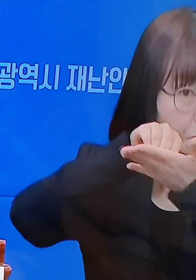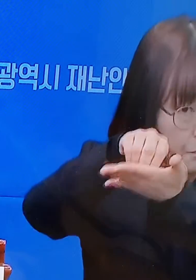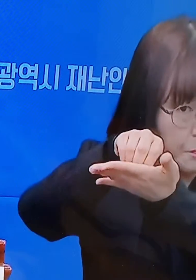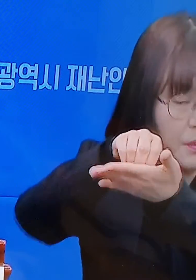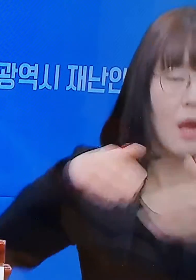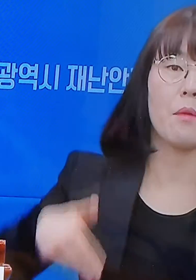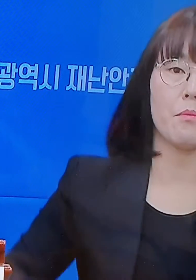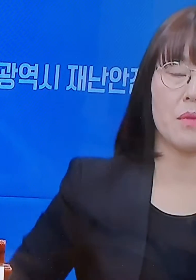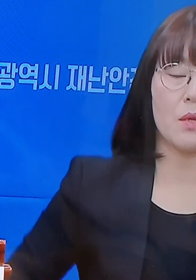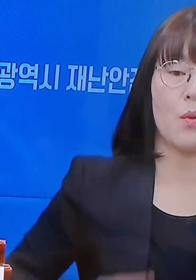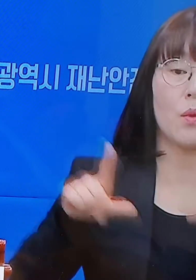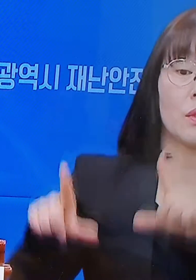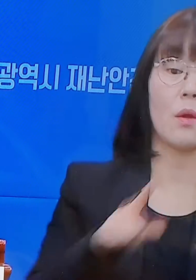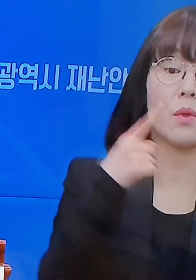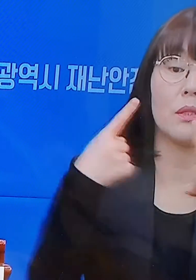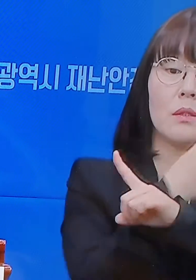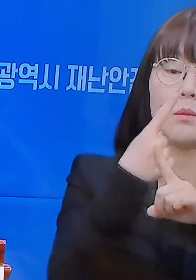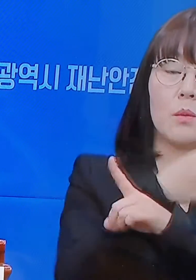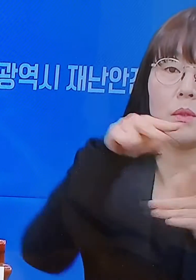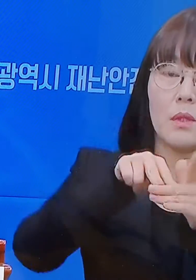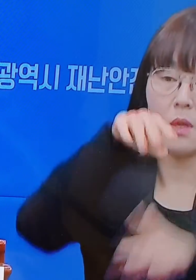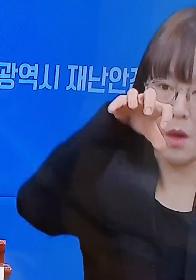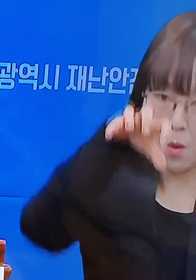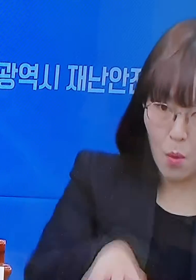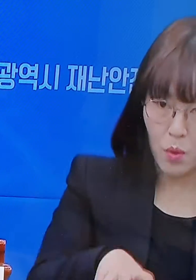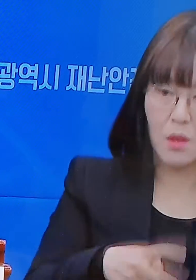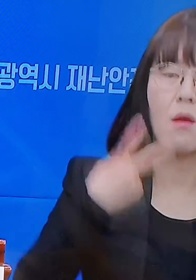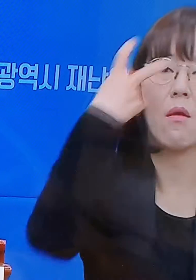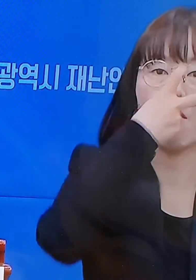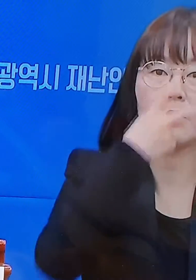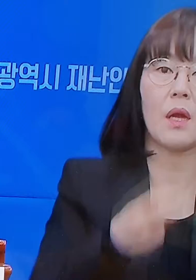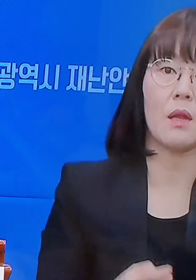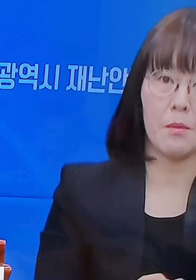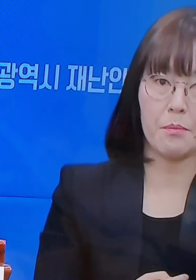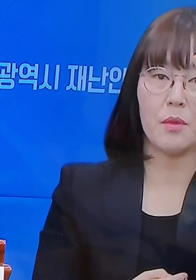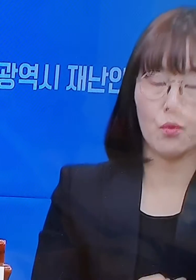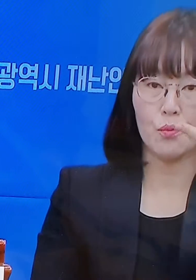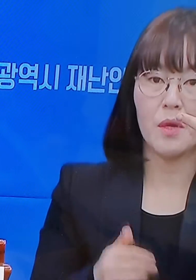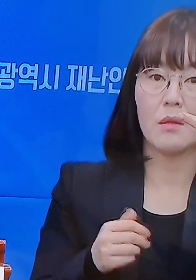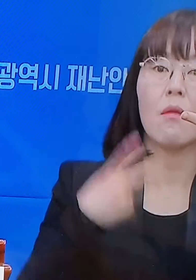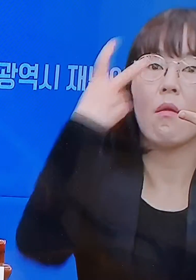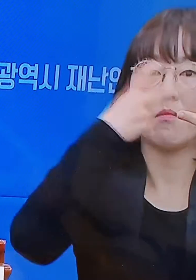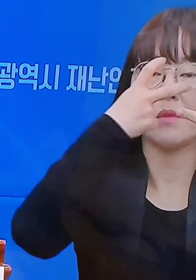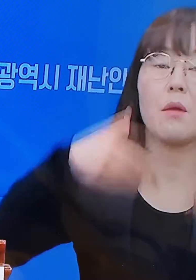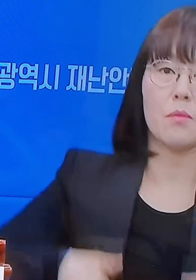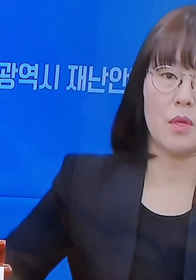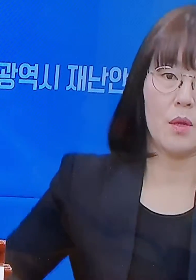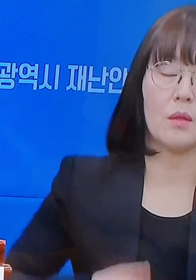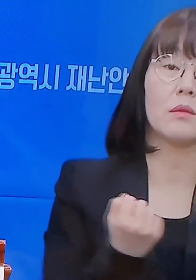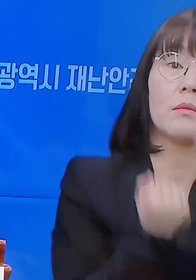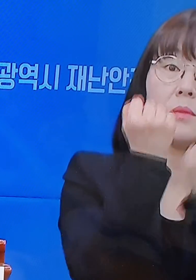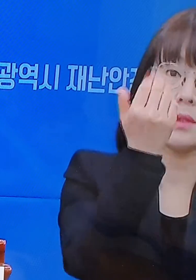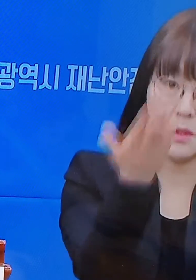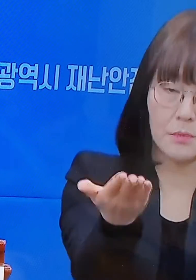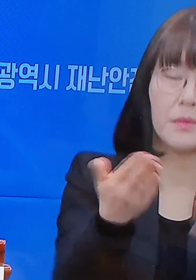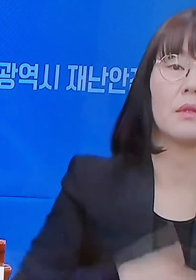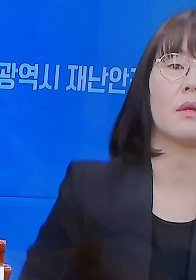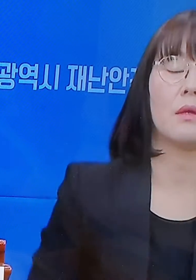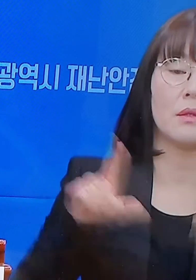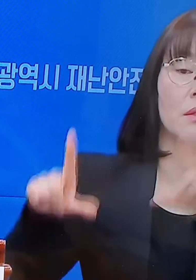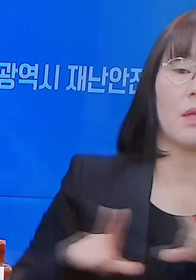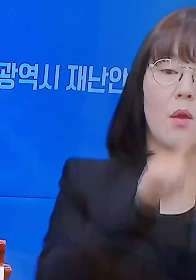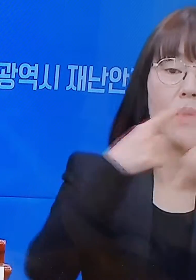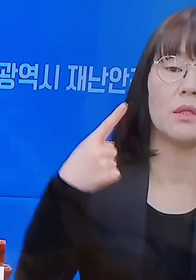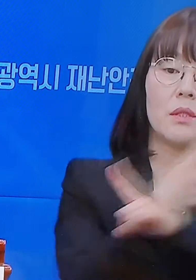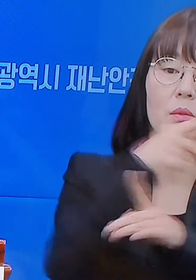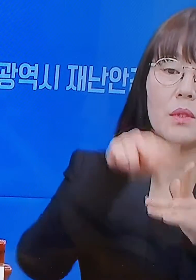degrees centigrade, the body temperature. And the temperature of babies and children who are less likely to